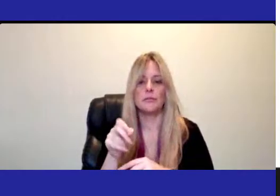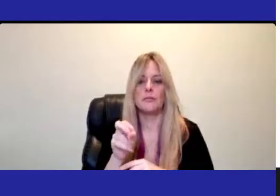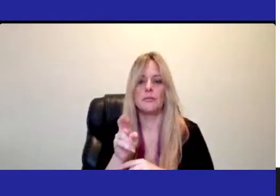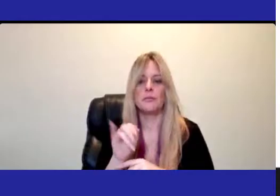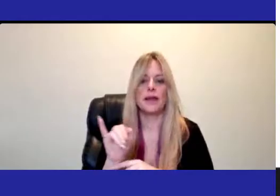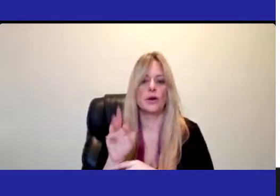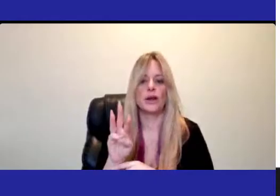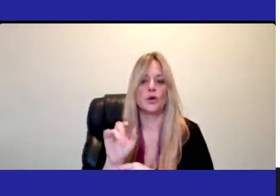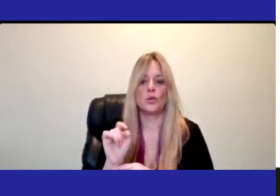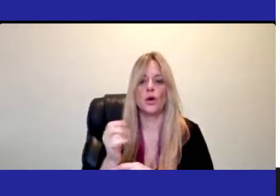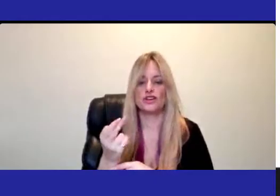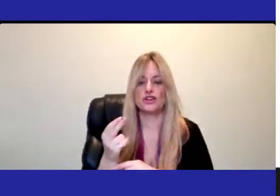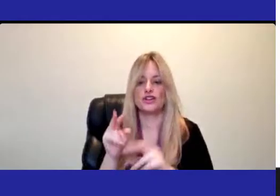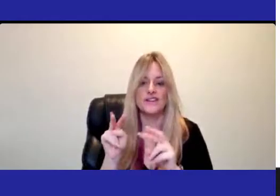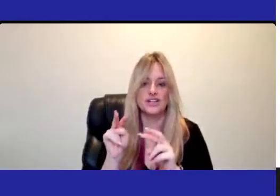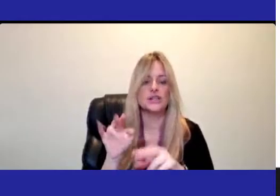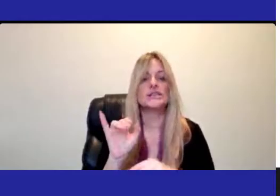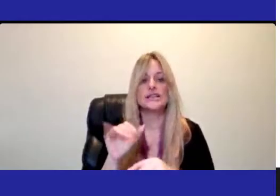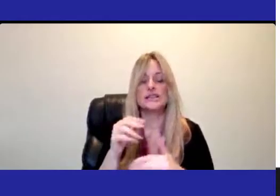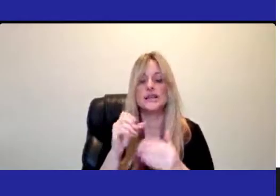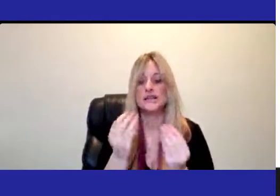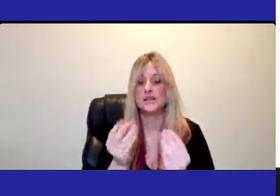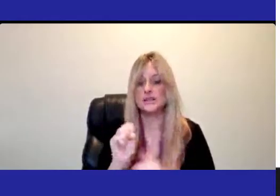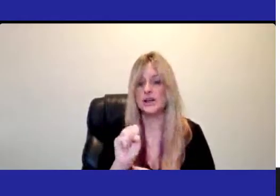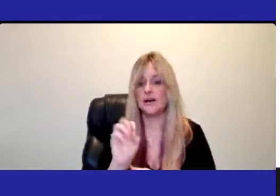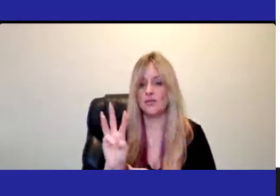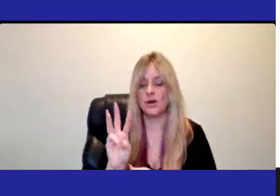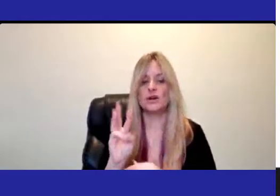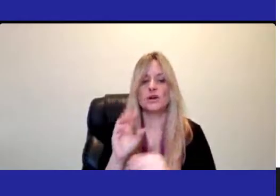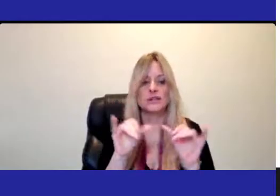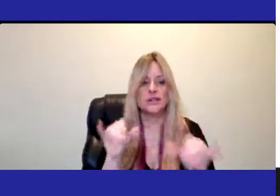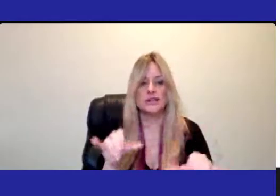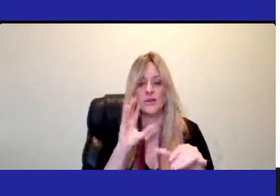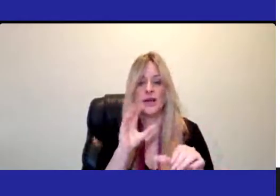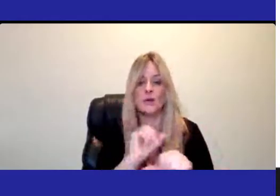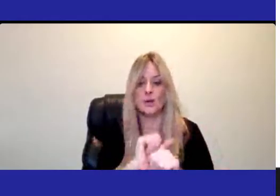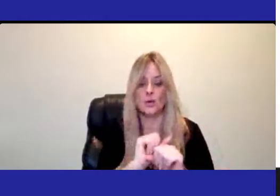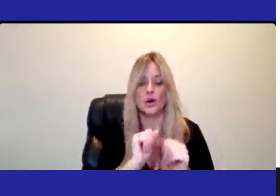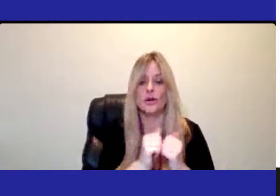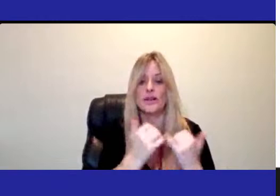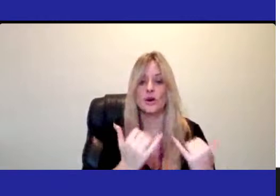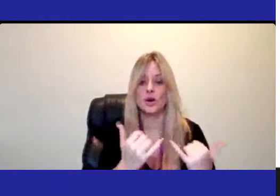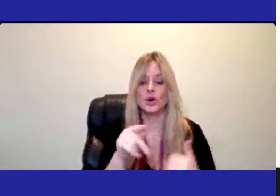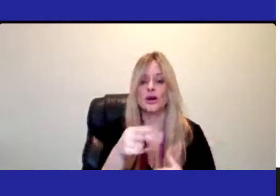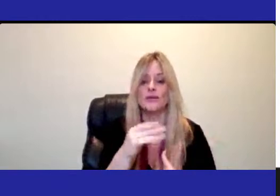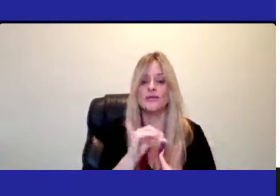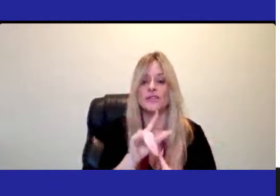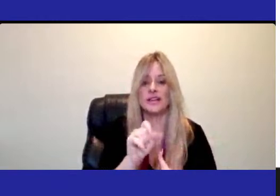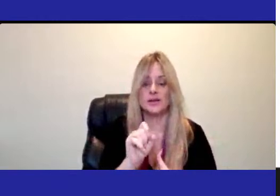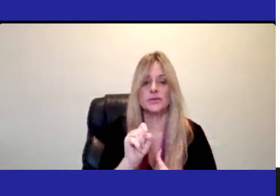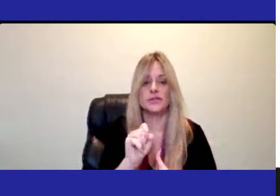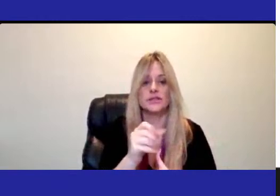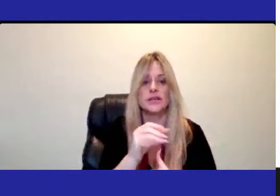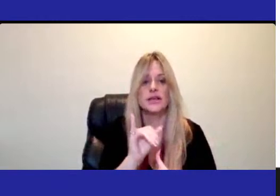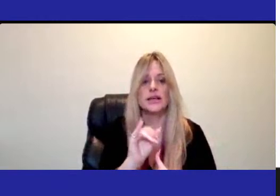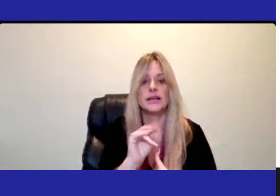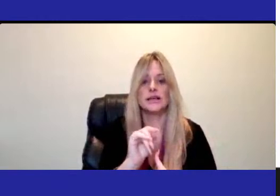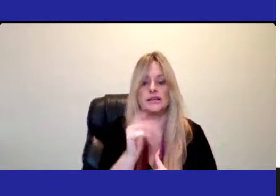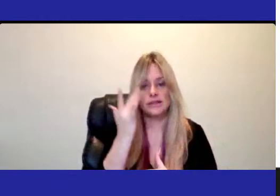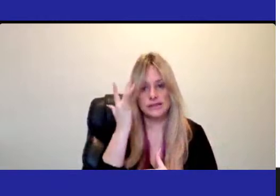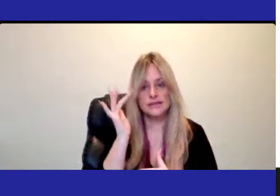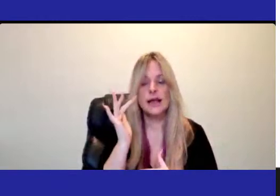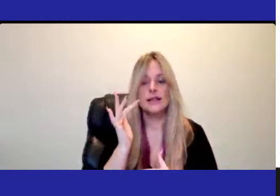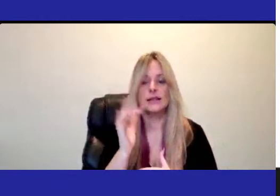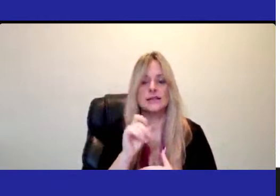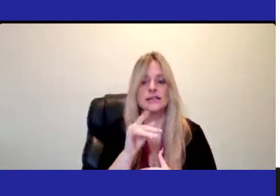software system that will interact both with our existing Philips IntelliSpace fetal heart rate monitoring system